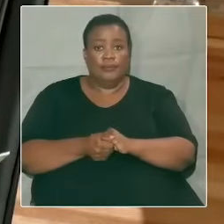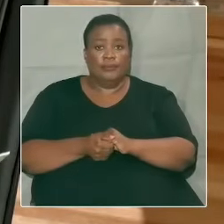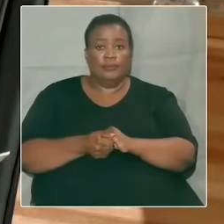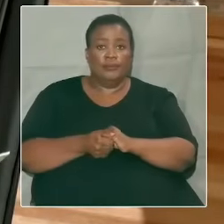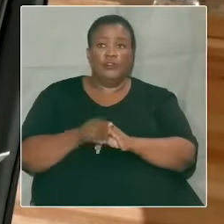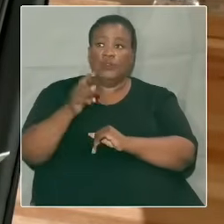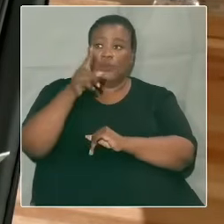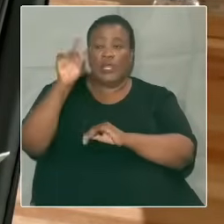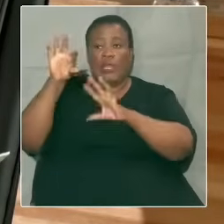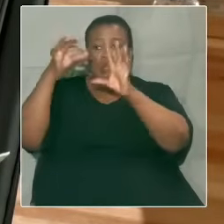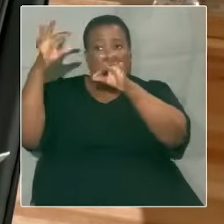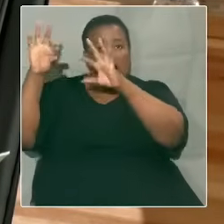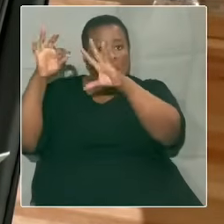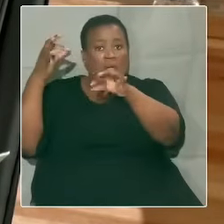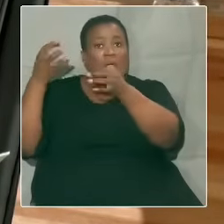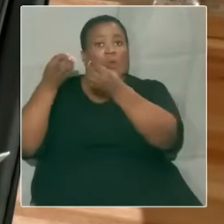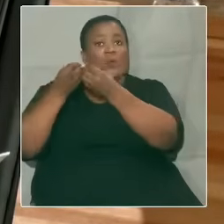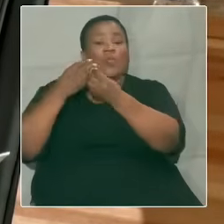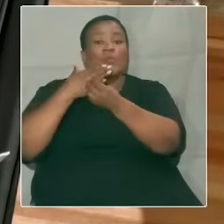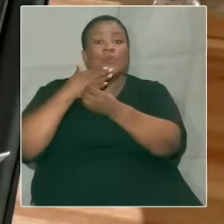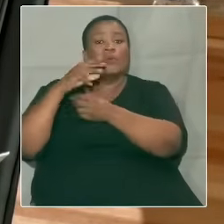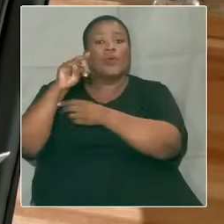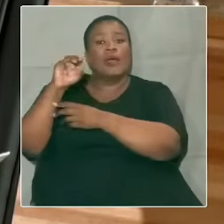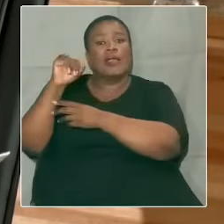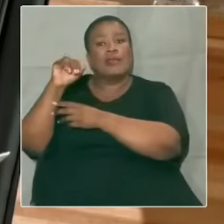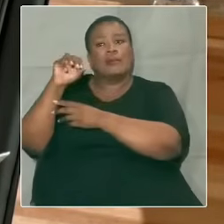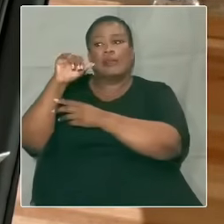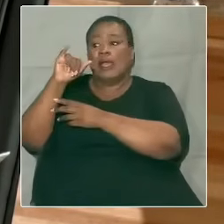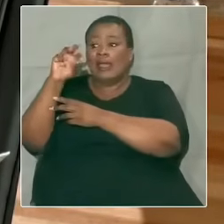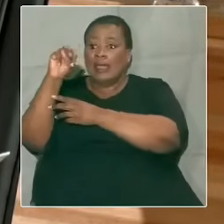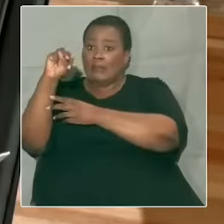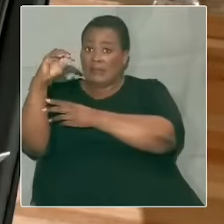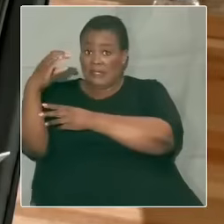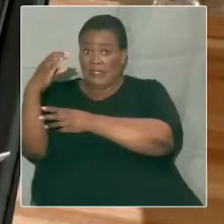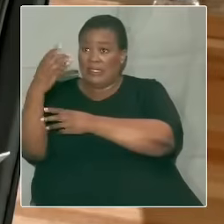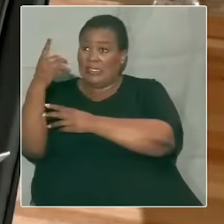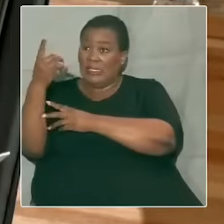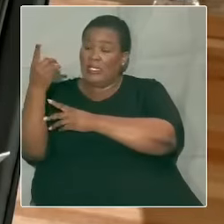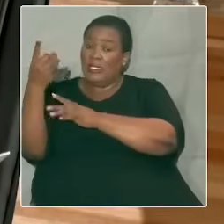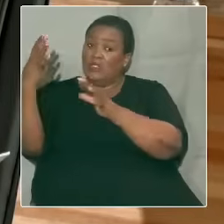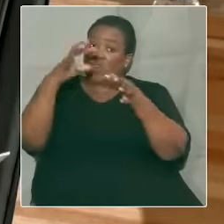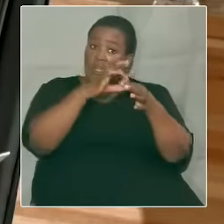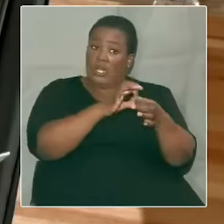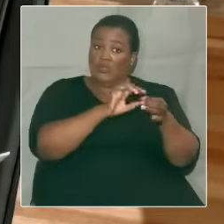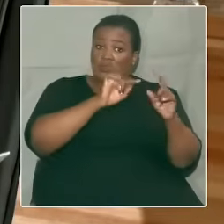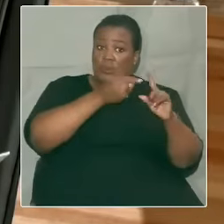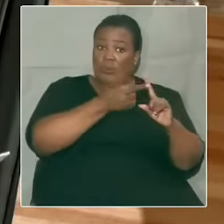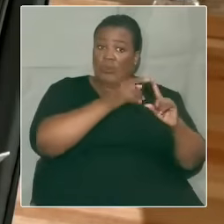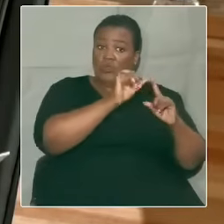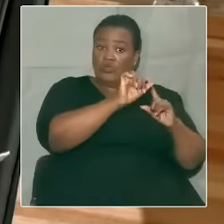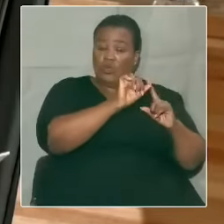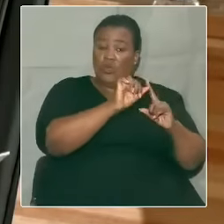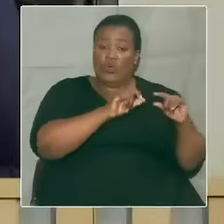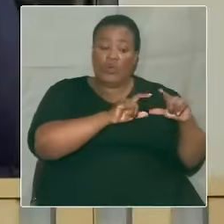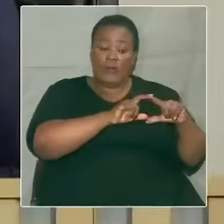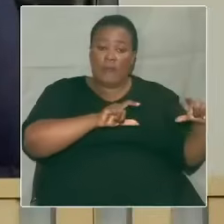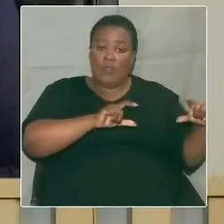Is that connected to the point that you are making in paragraph 60 of your